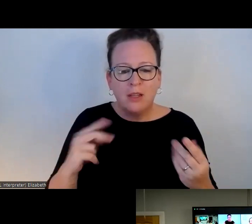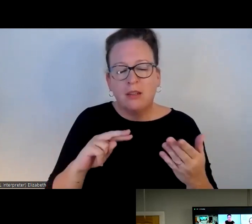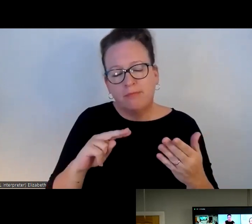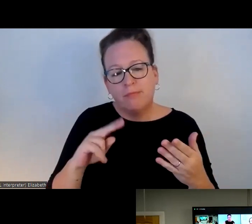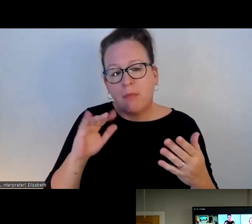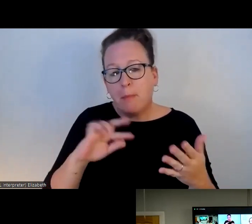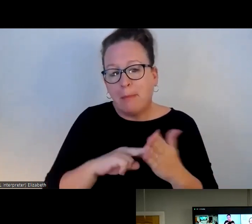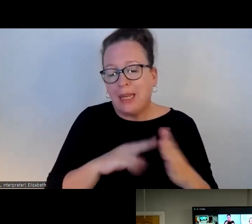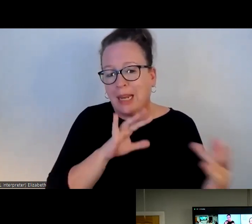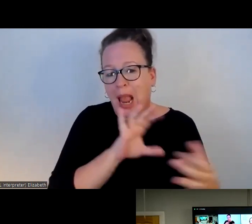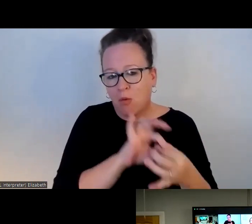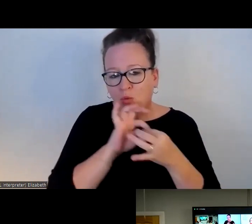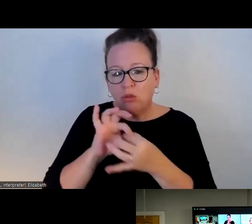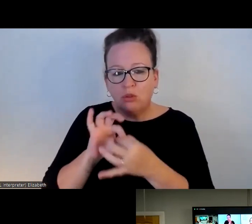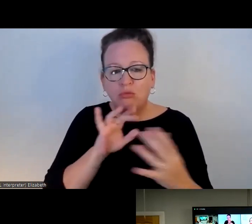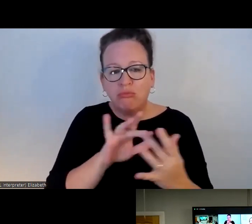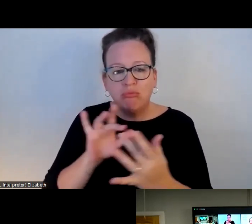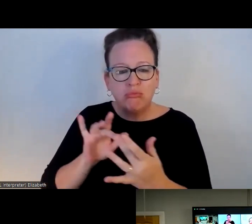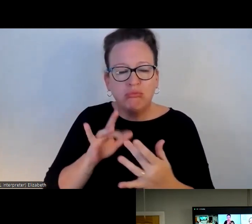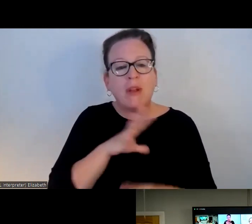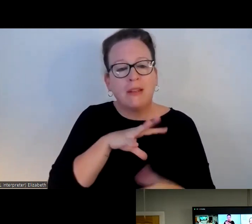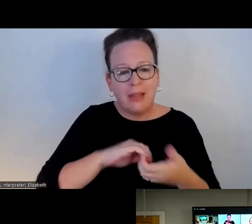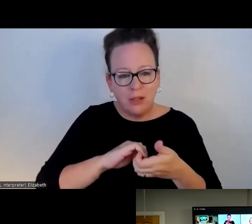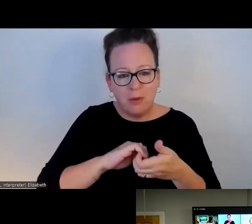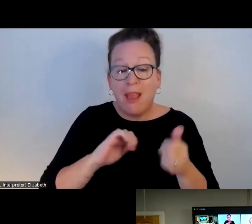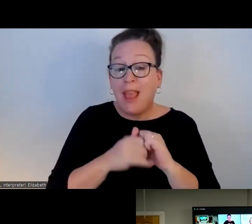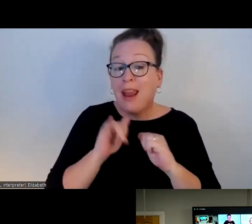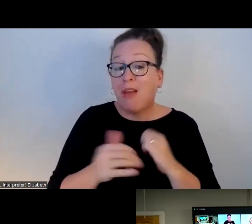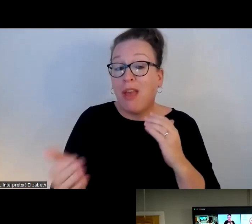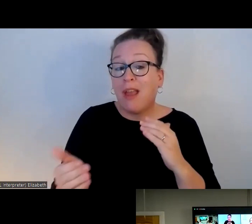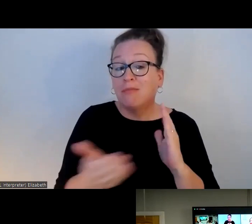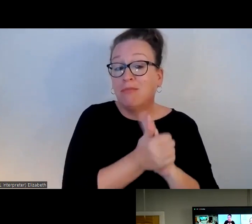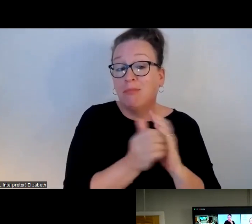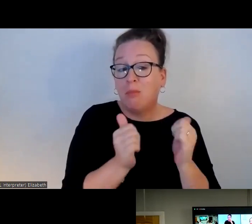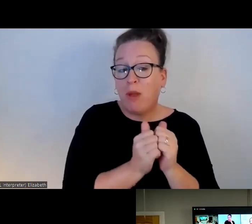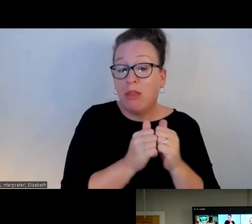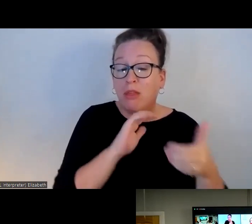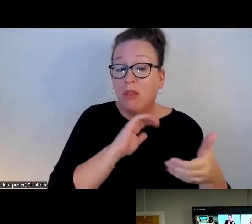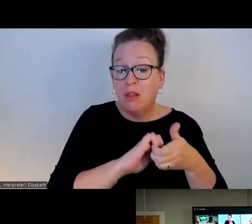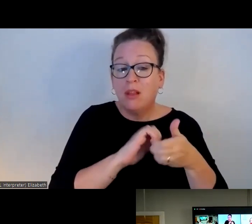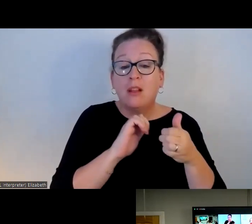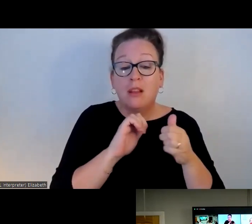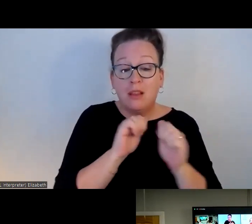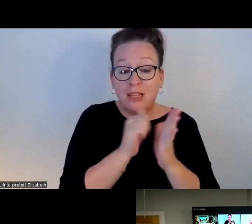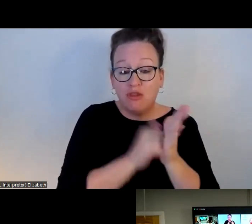and engagement, and how that dovetails with the agendas that are created for each meeting.